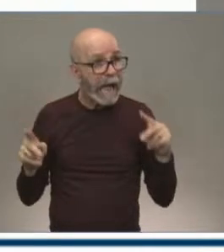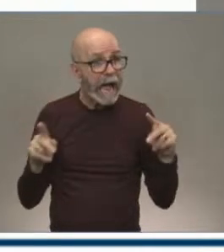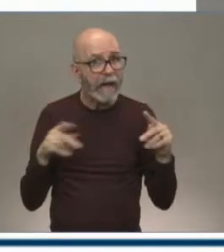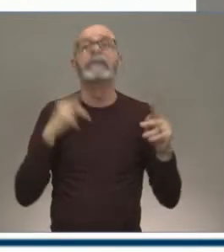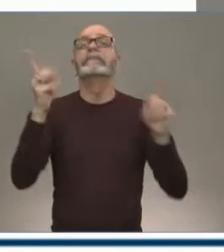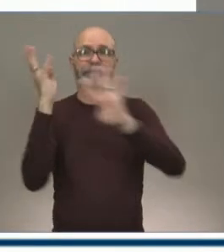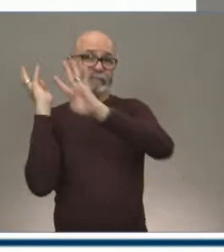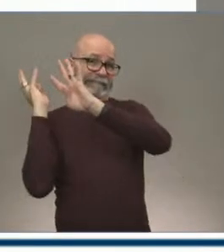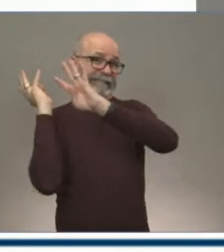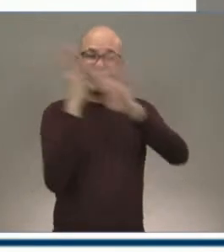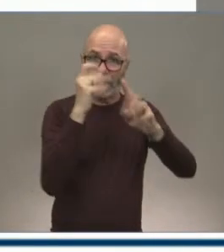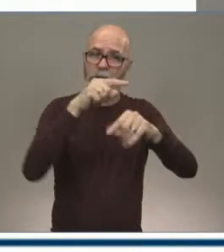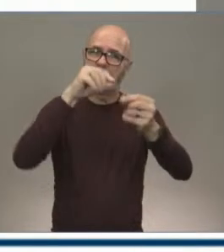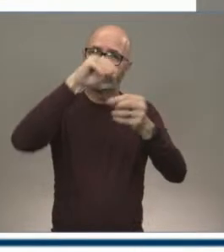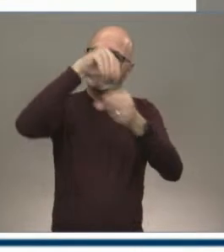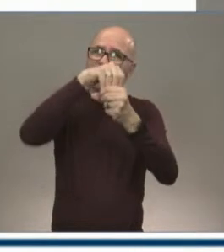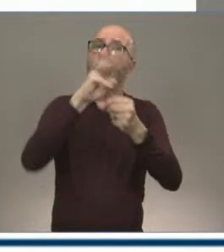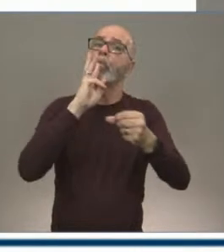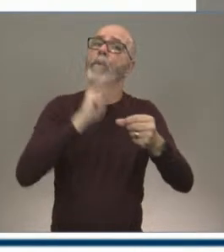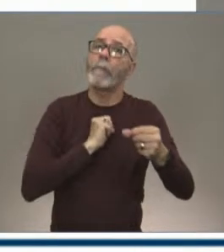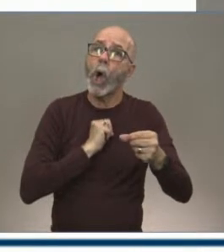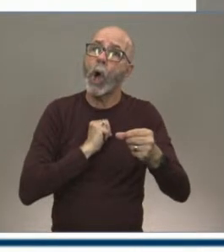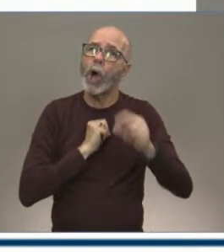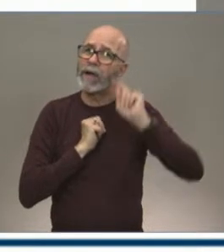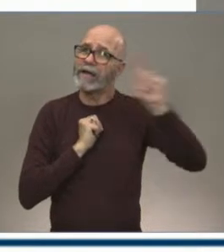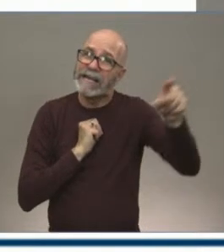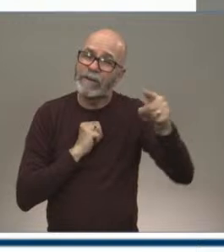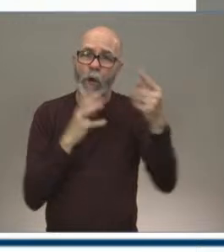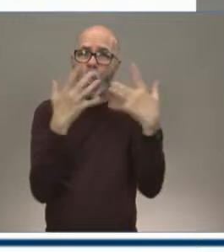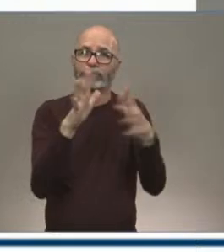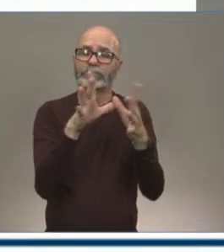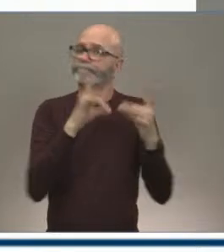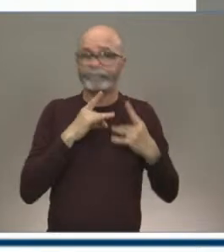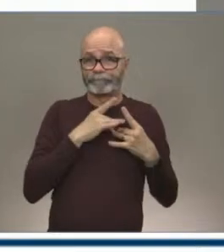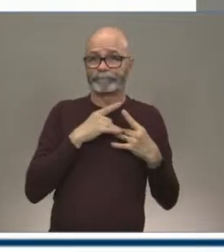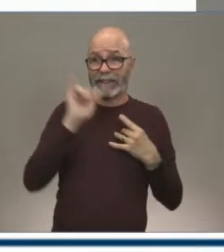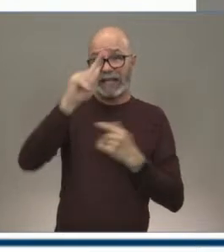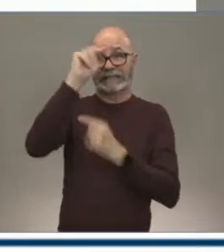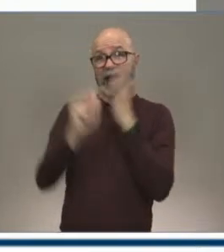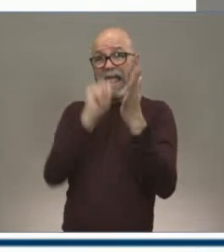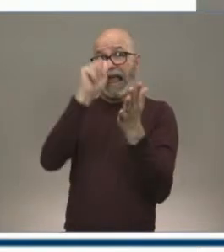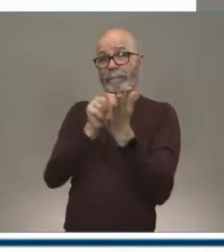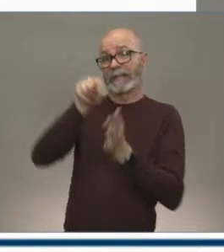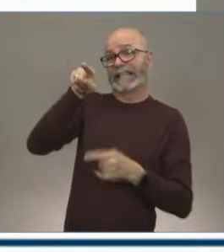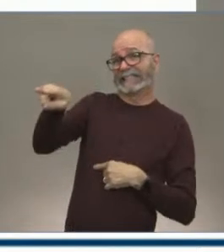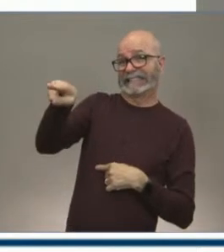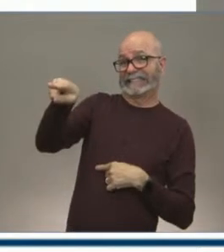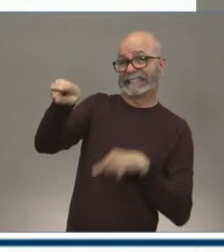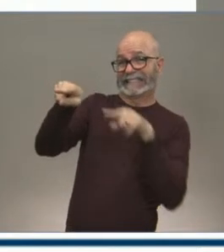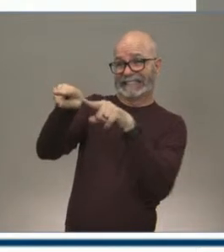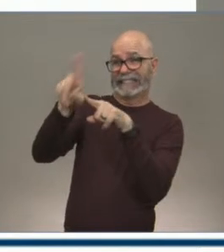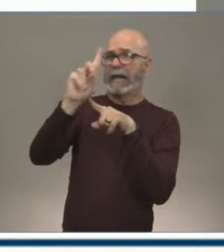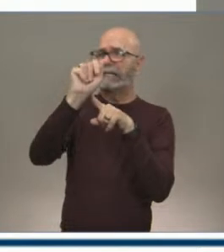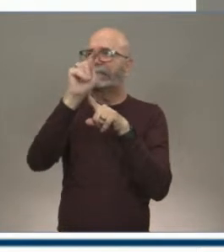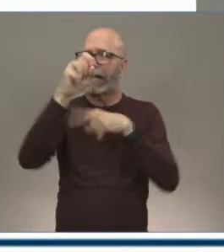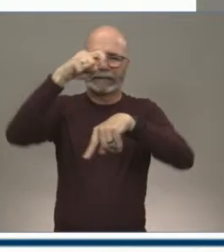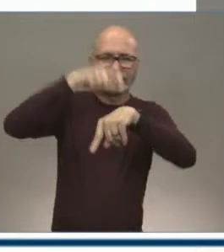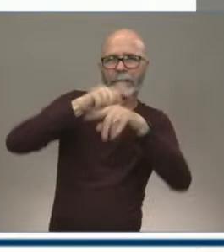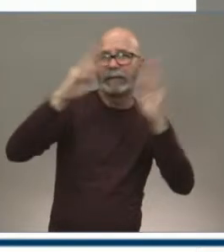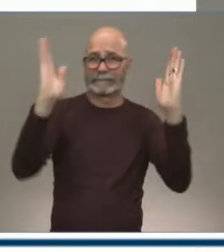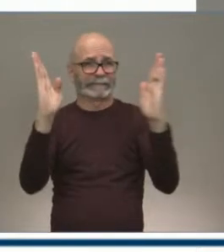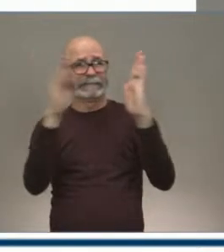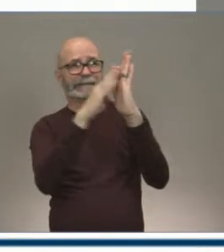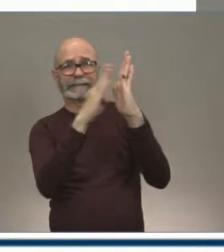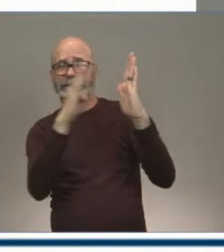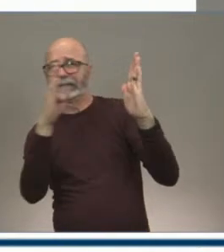that community, and especially anybody who was at that Walmart at the specific date and time. That information is